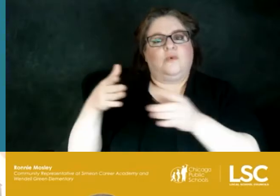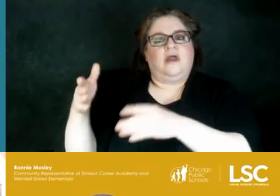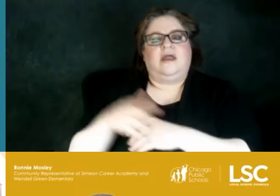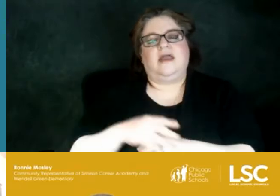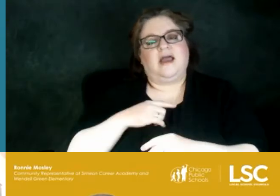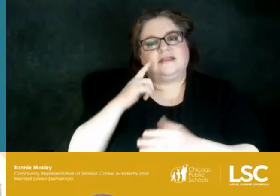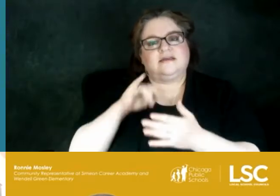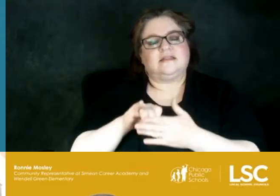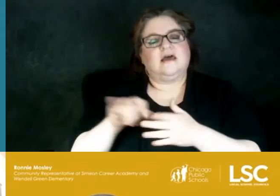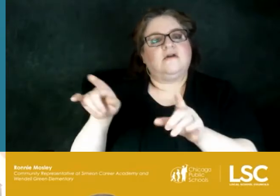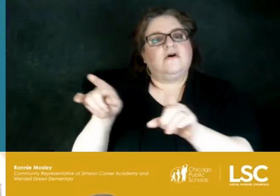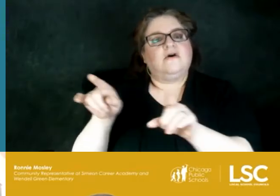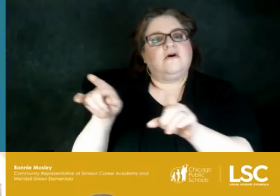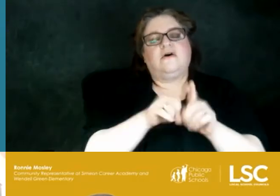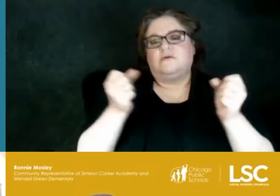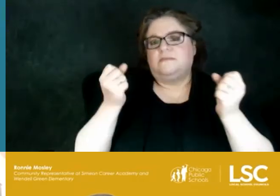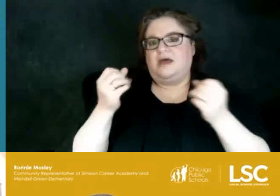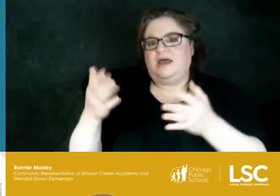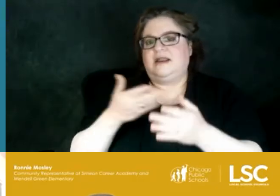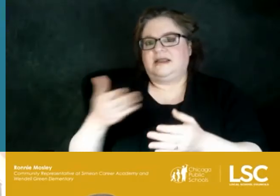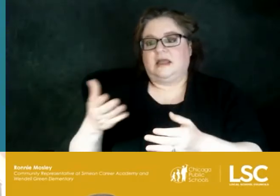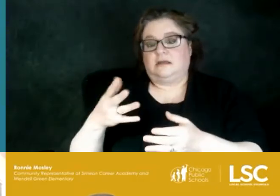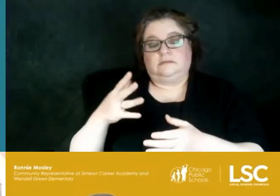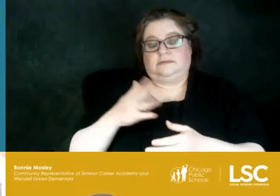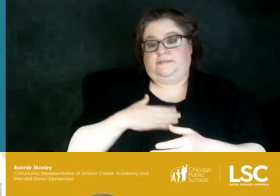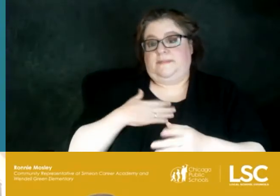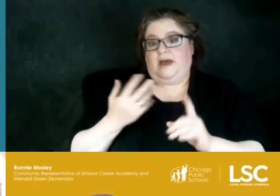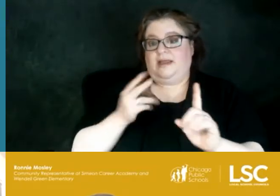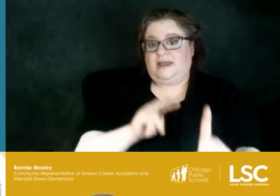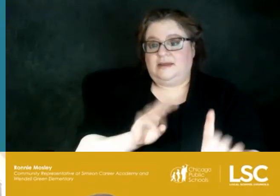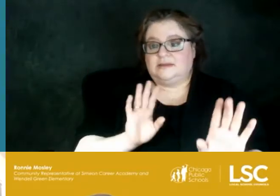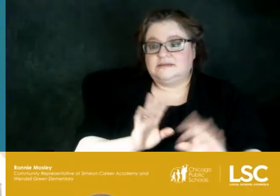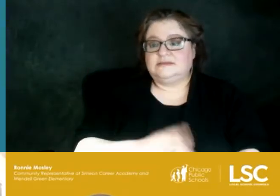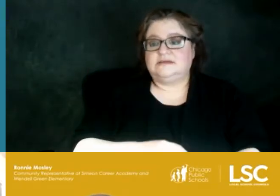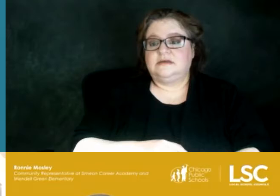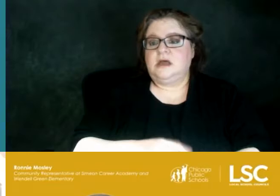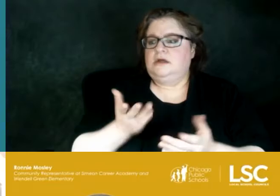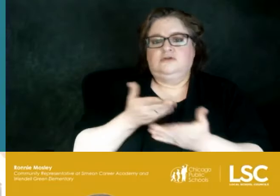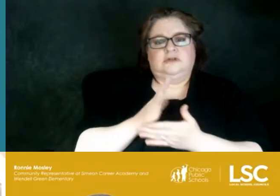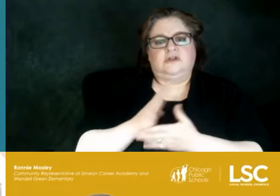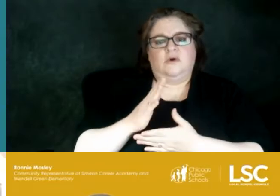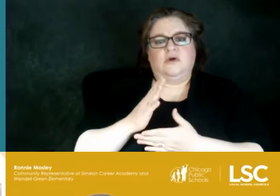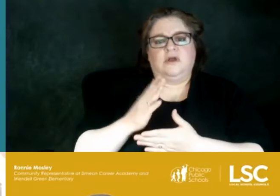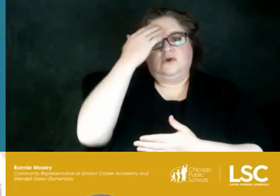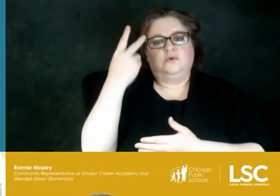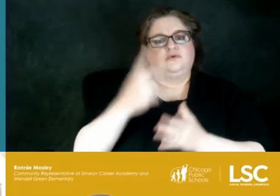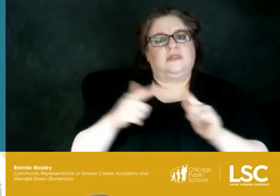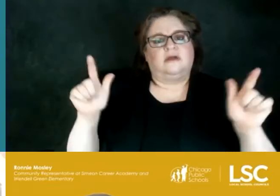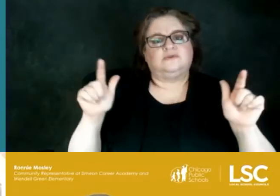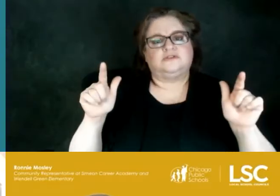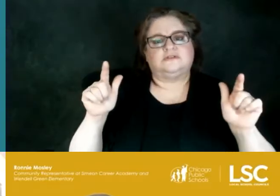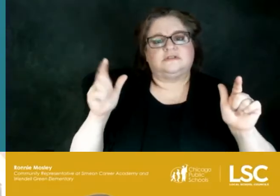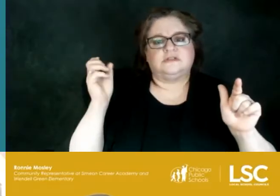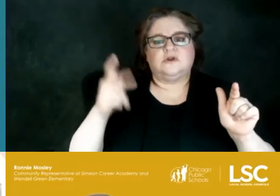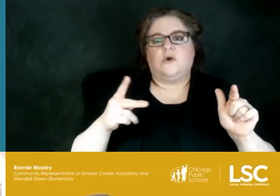think also in many cases, as in my case, it's okay to be bilingual and it's okay to say